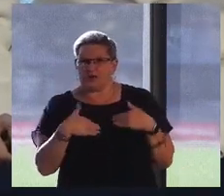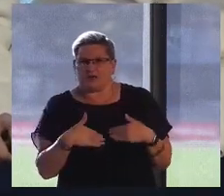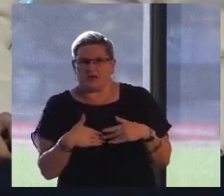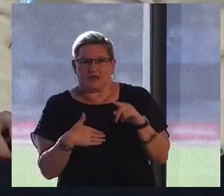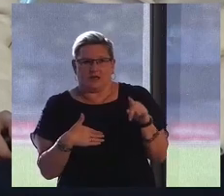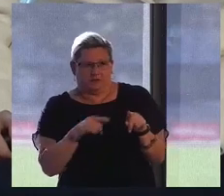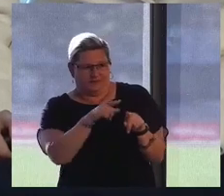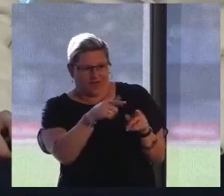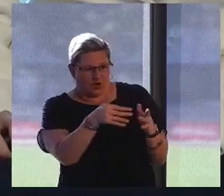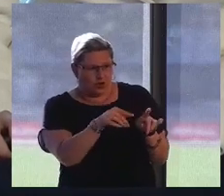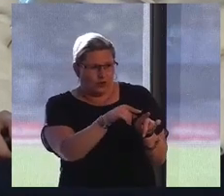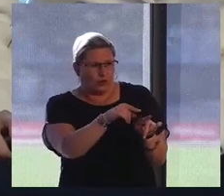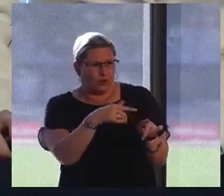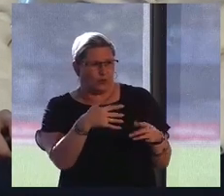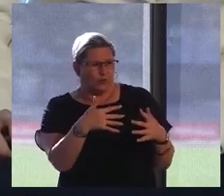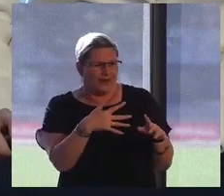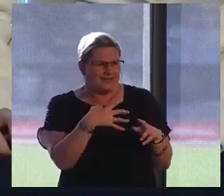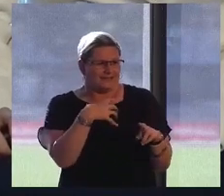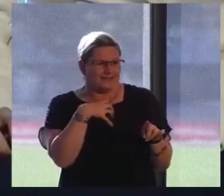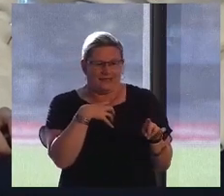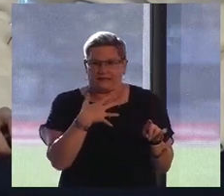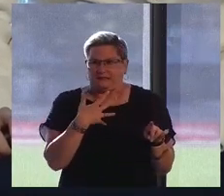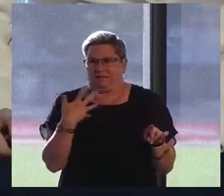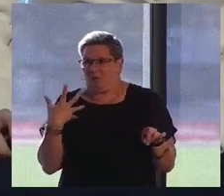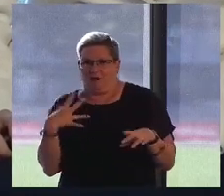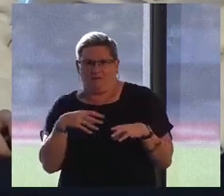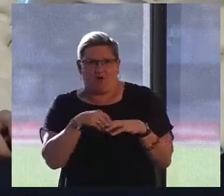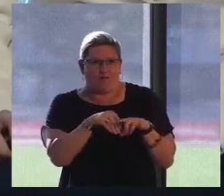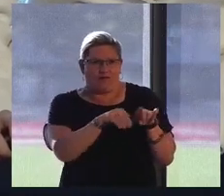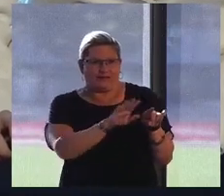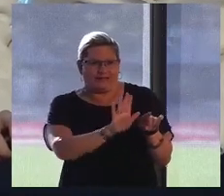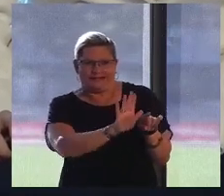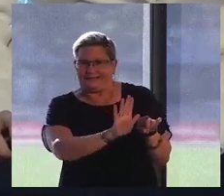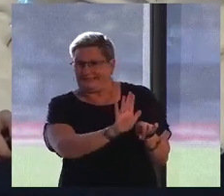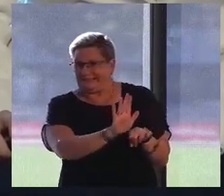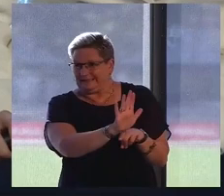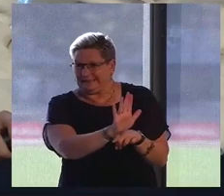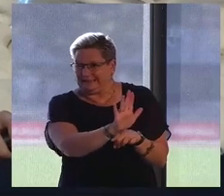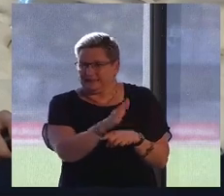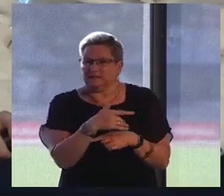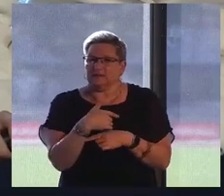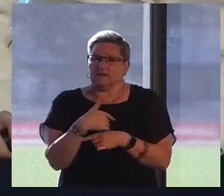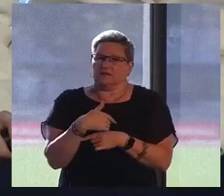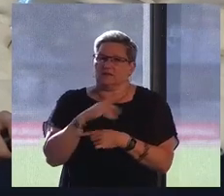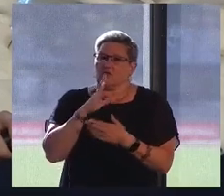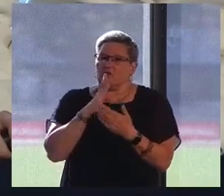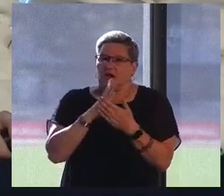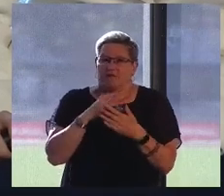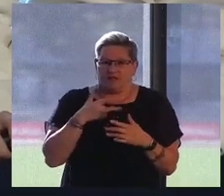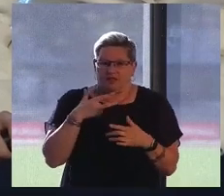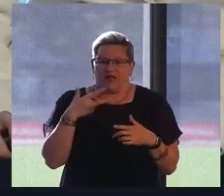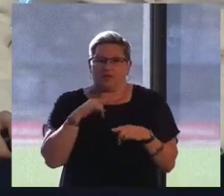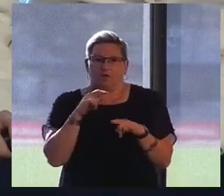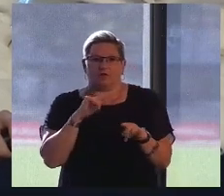hurt and they are painful to digest, but equally I think it's going to be impossible to not look front on at what's happening there. I